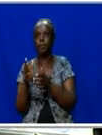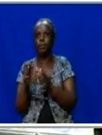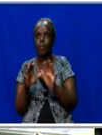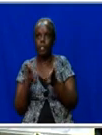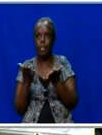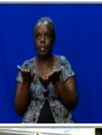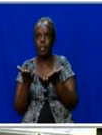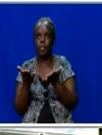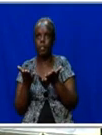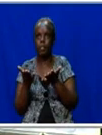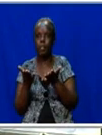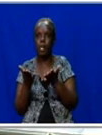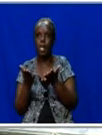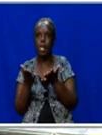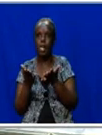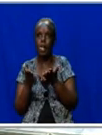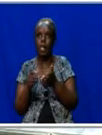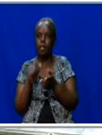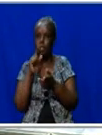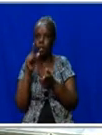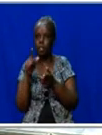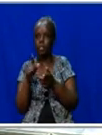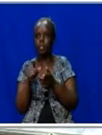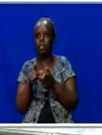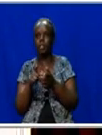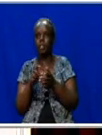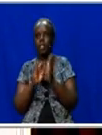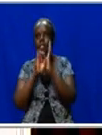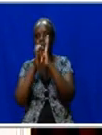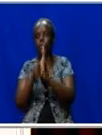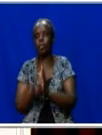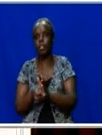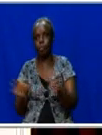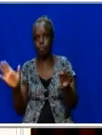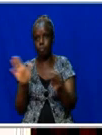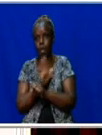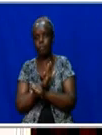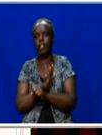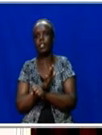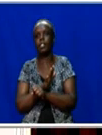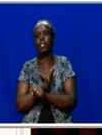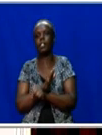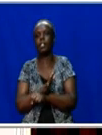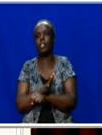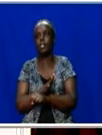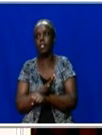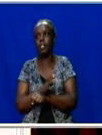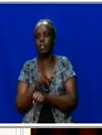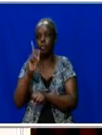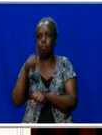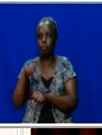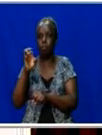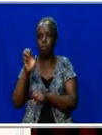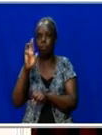However, we are saying this quadratic expression is perfect. We've seen the meaning of perfect is if